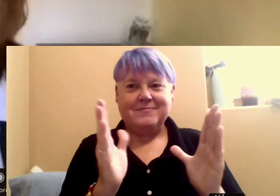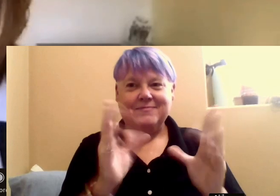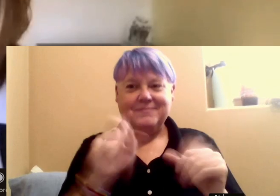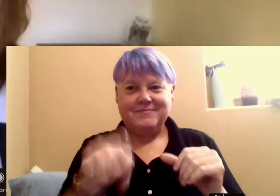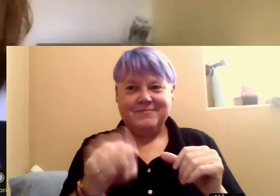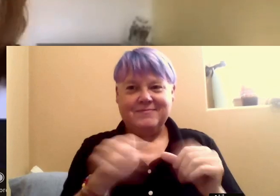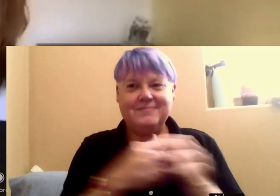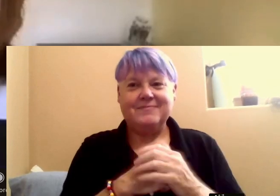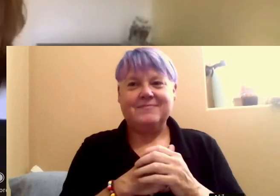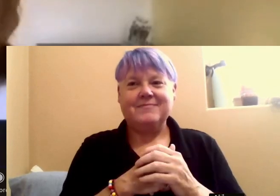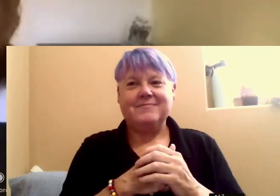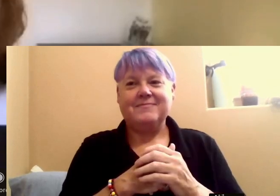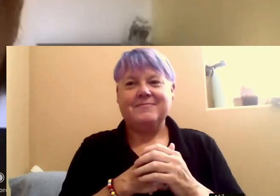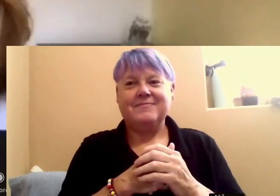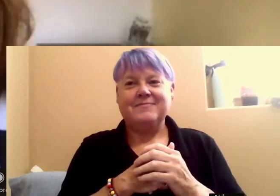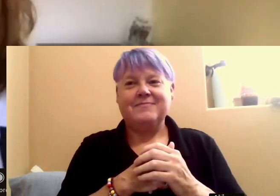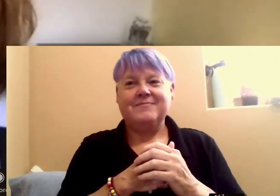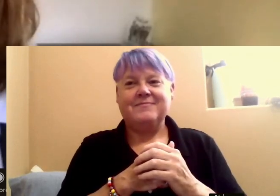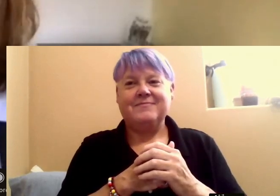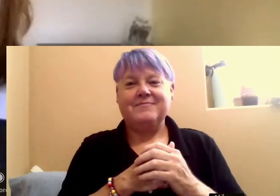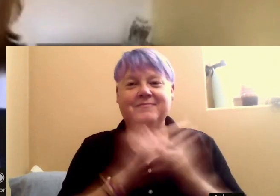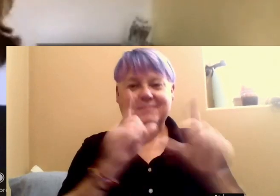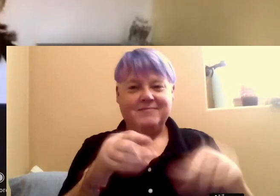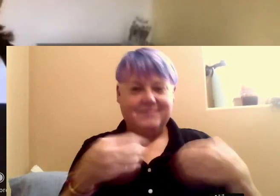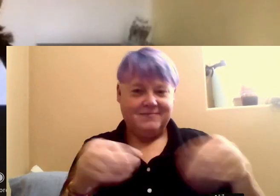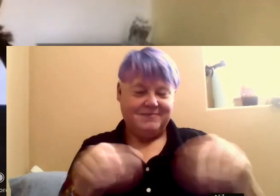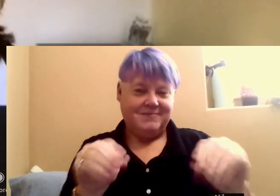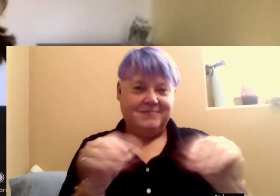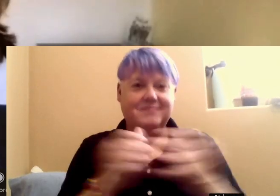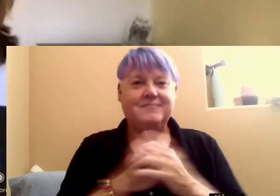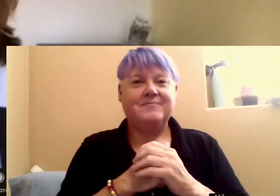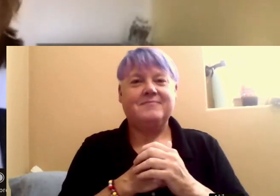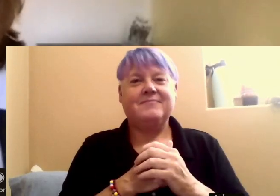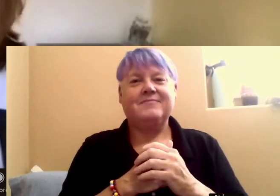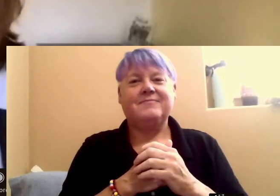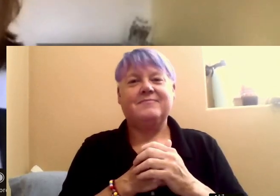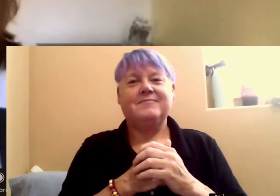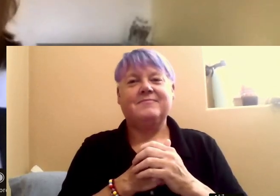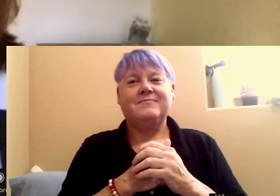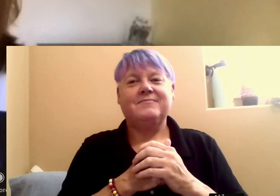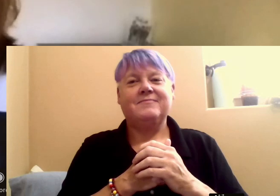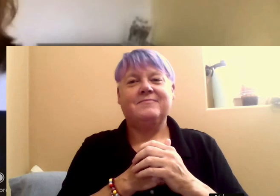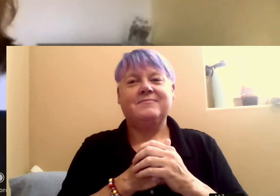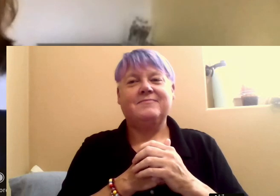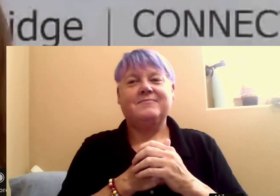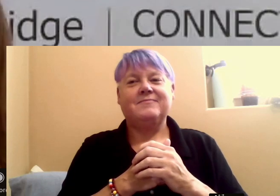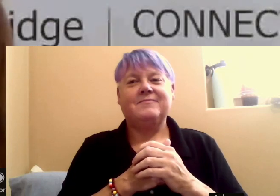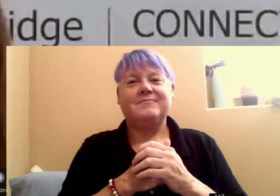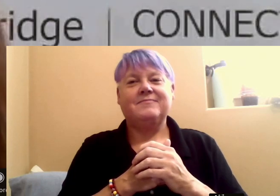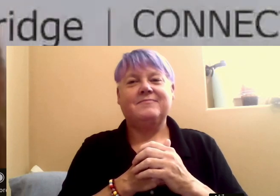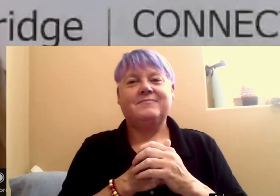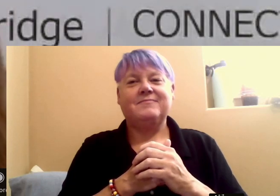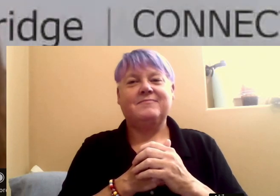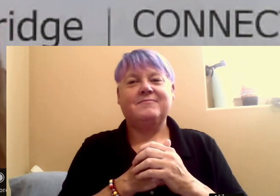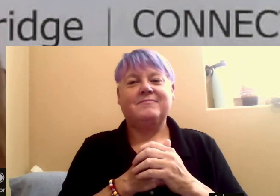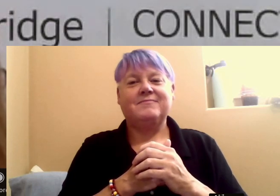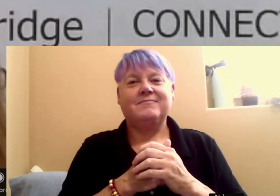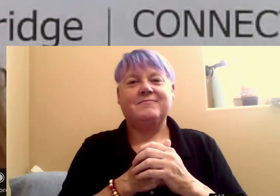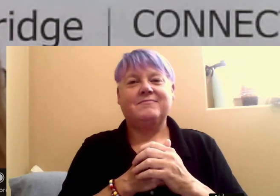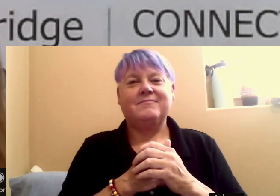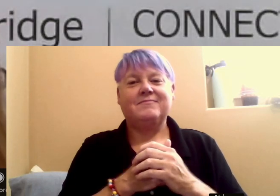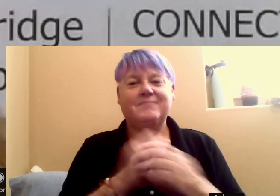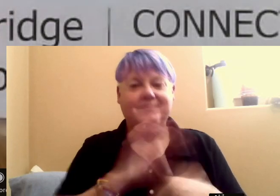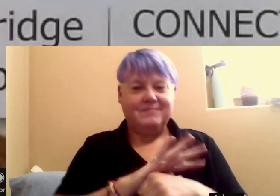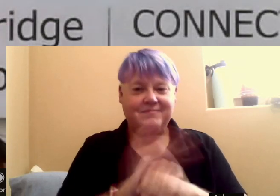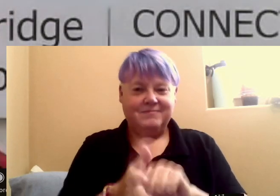just go get some groceries, I guess. Yeah. Probably the pandemic helped with